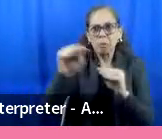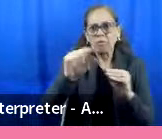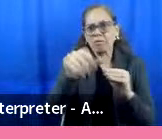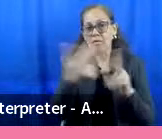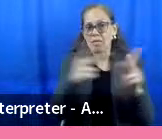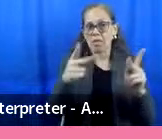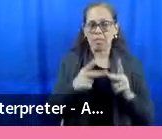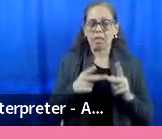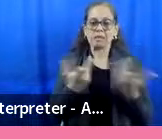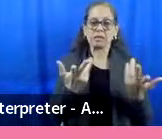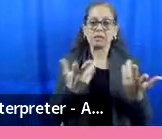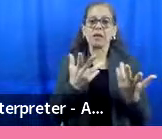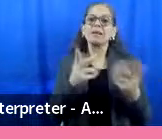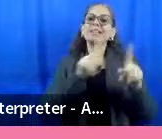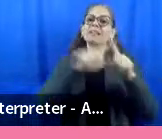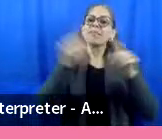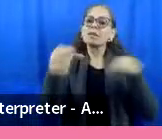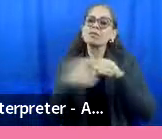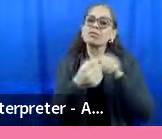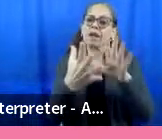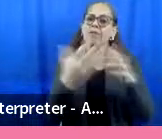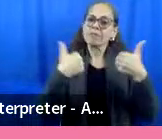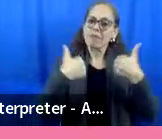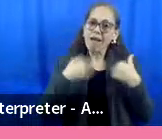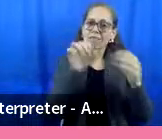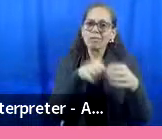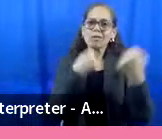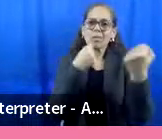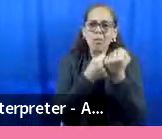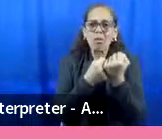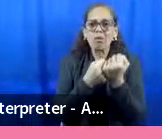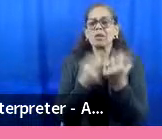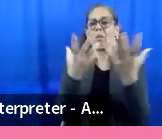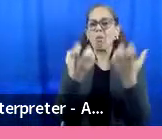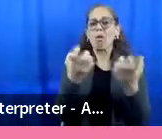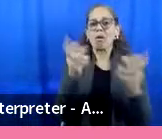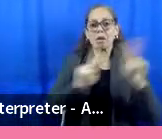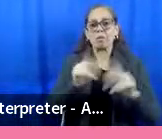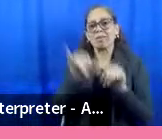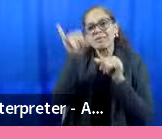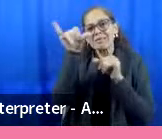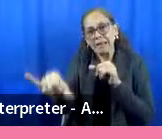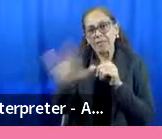and support strategies to help New Yorkers stay in their homes and neighborhoods.